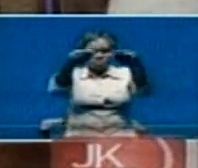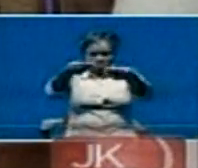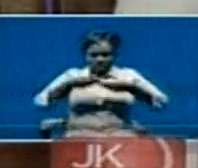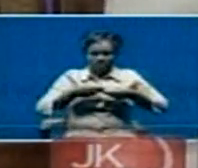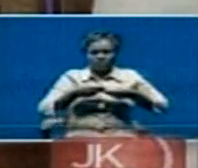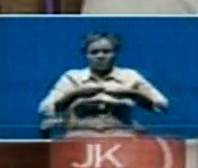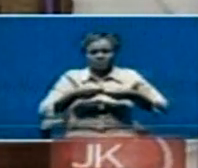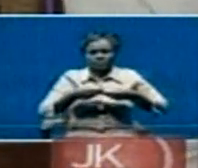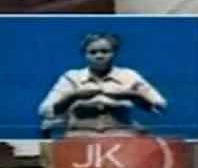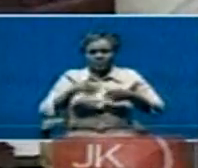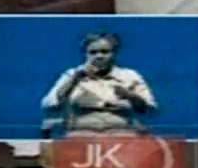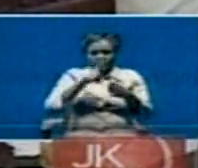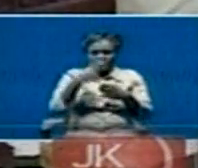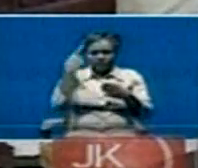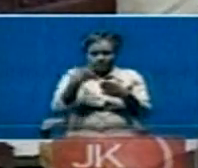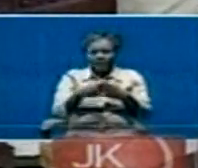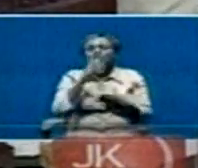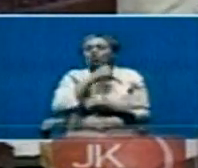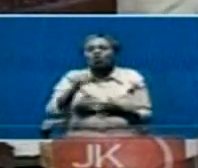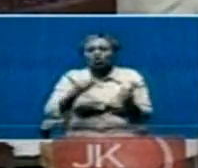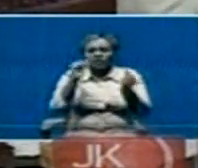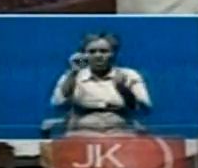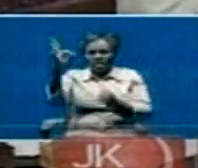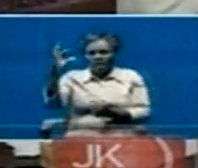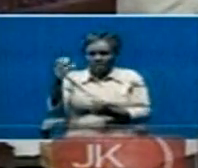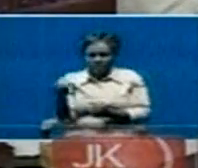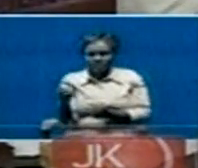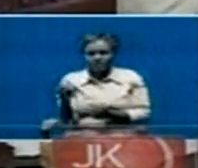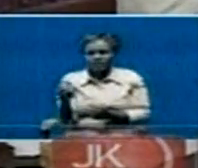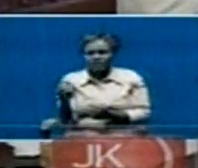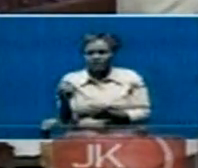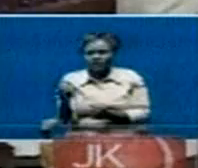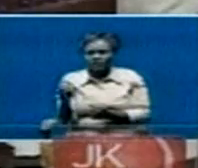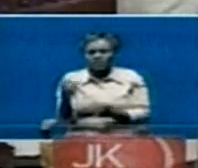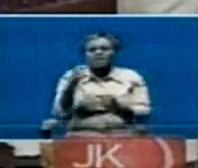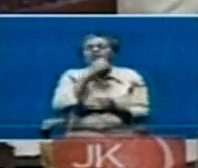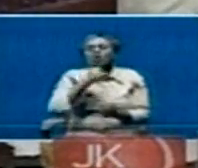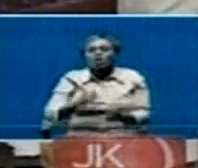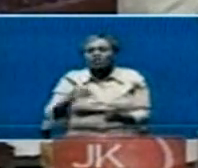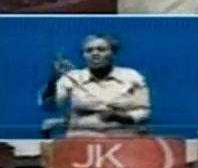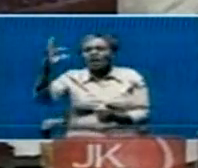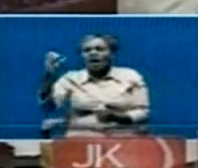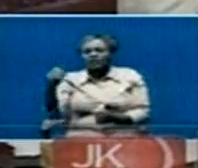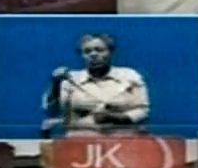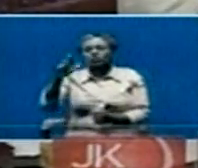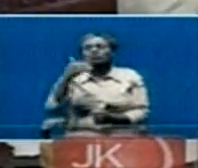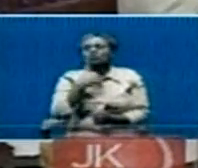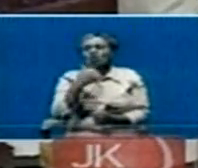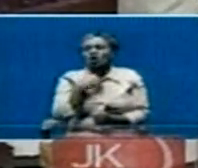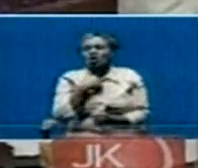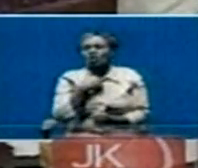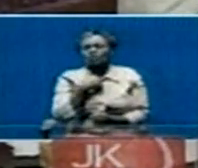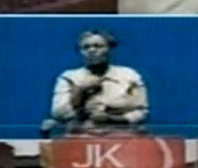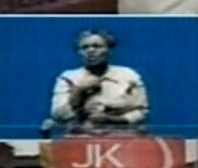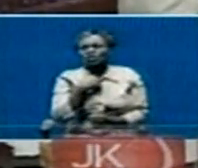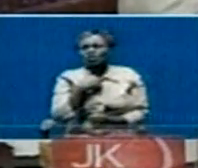anything we dream. And then, Doc, at the age of 13, and I read this story and I loved it. At the age of 13, you had a sort of an epiphany, if